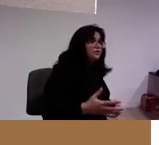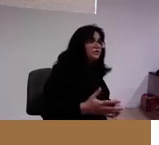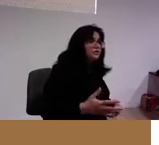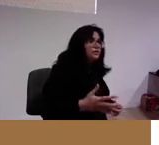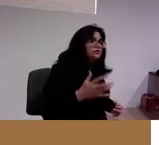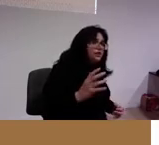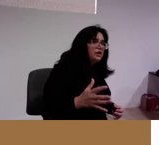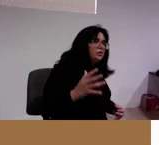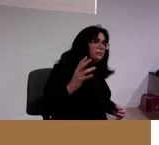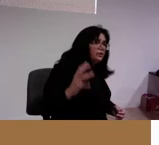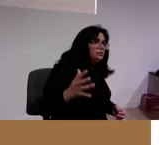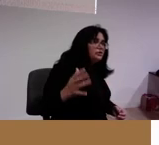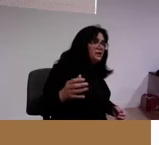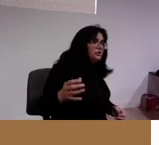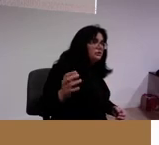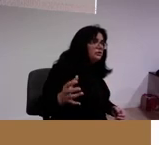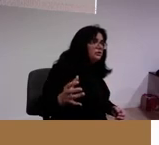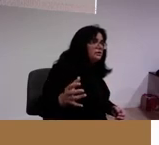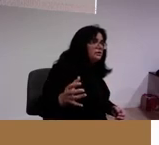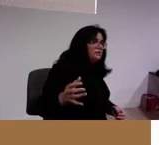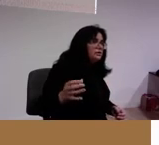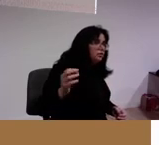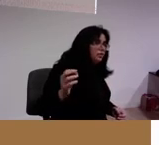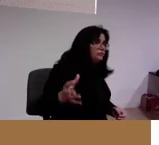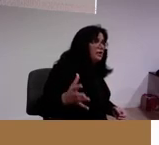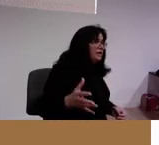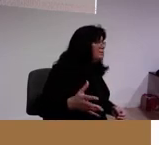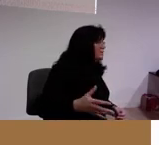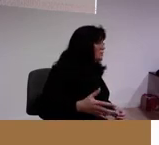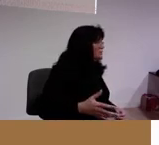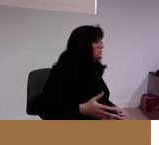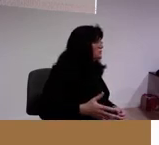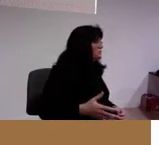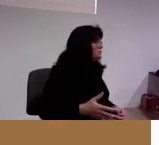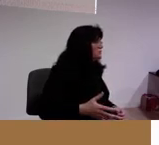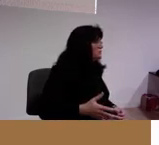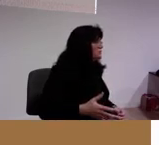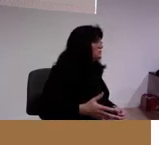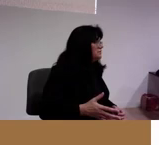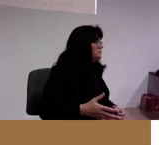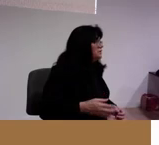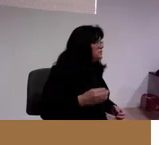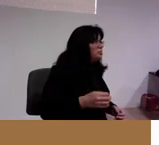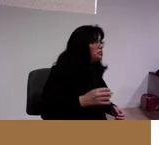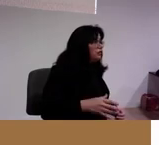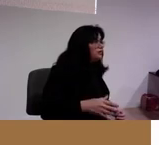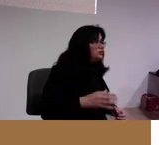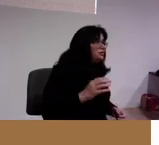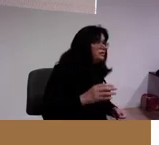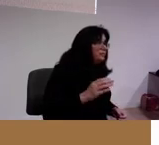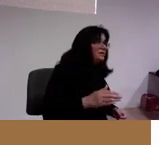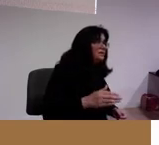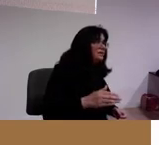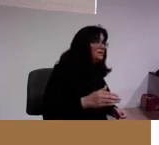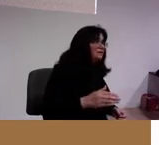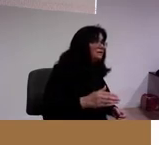passion to help those in our community who want to reclaim our knowledges? Does it provide you